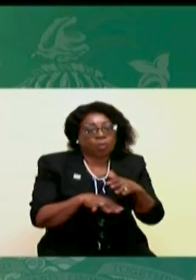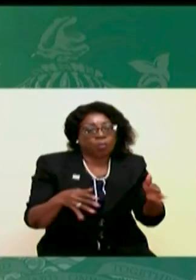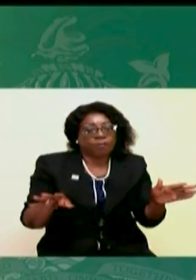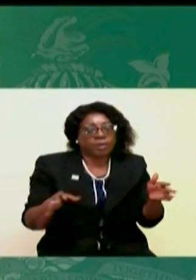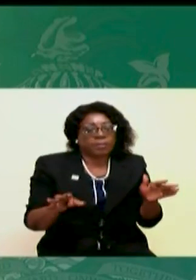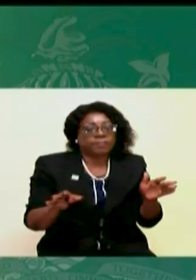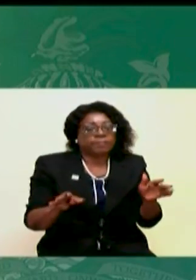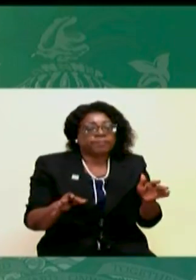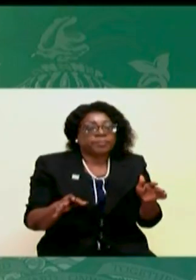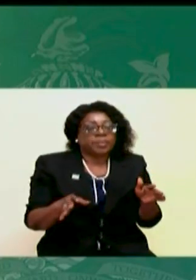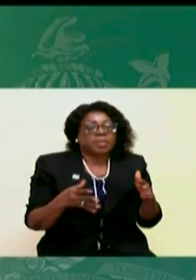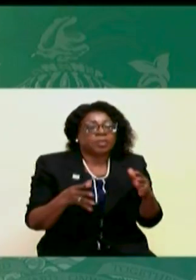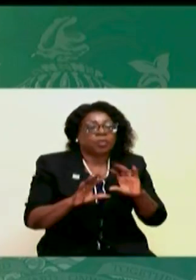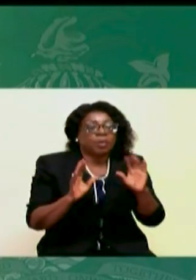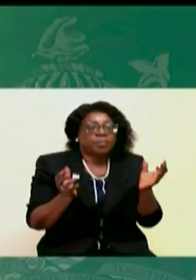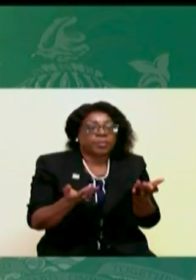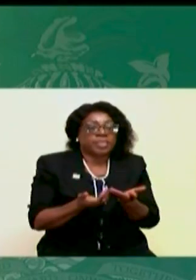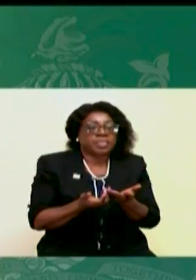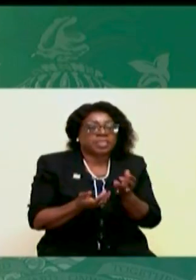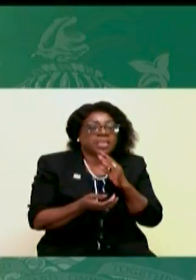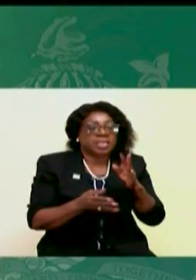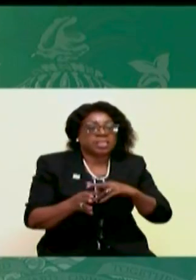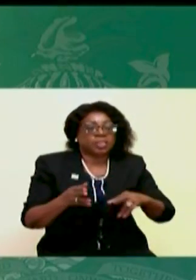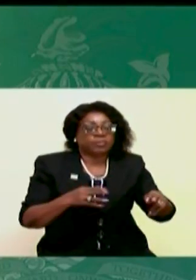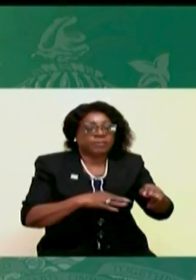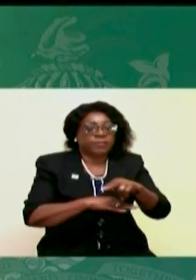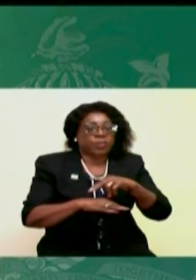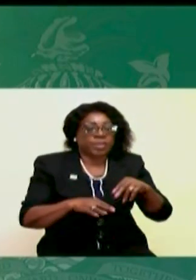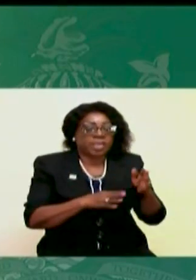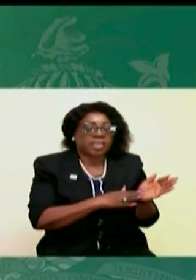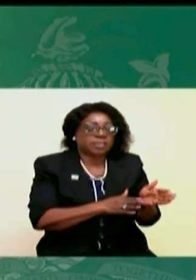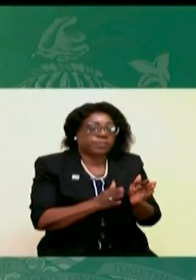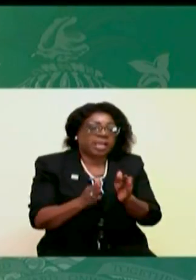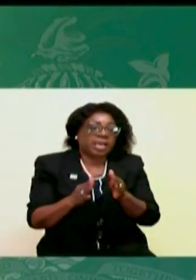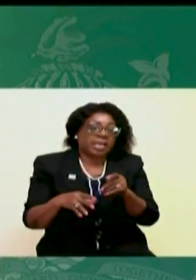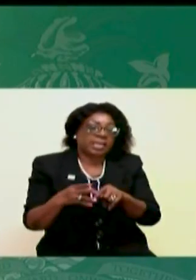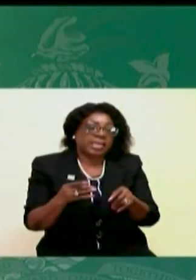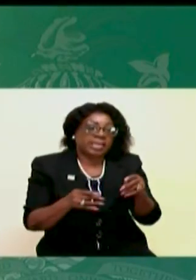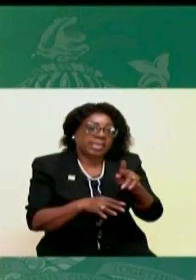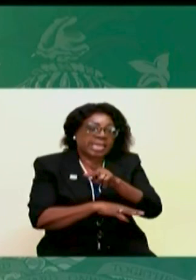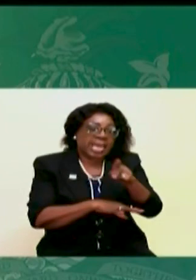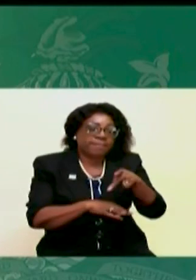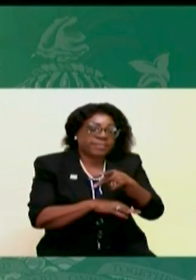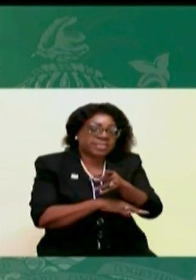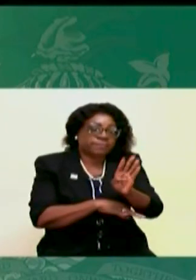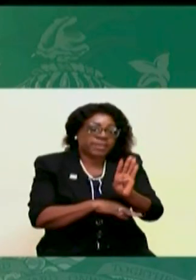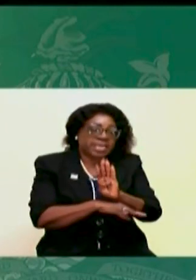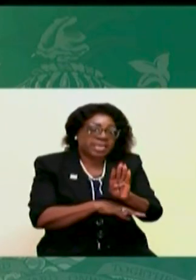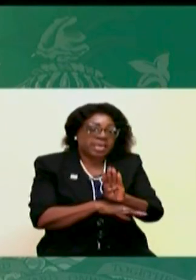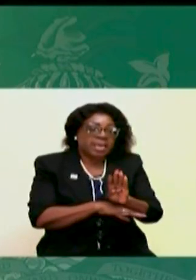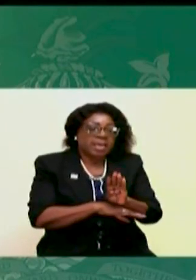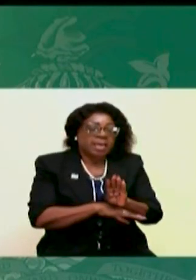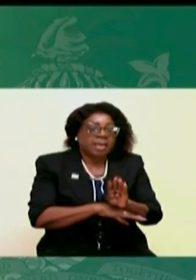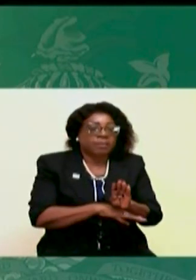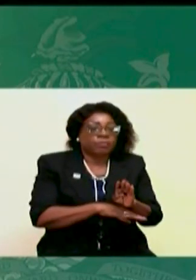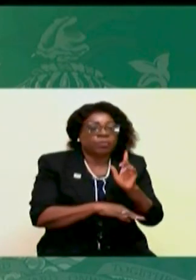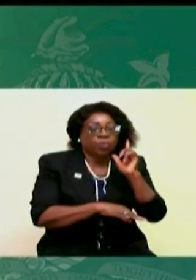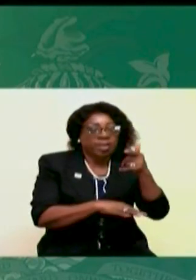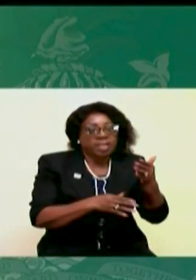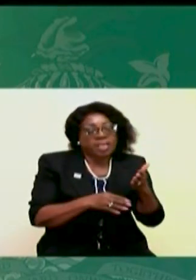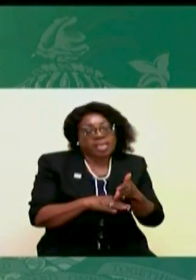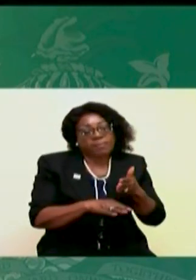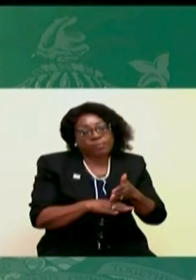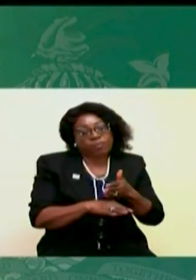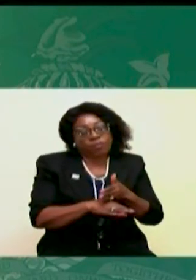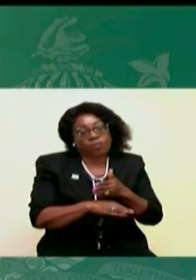Concurrently, the corporation is reviewing its plant in Kemp's Bay and will have a plan to improve the supply between